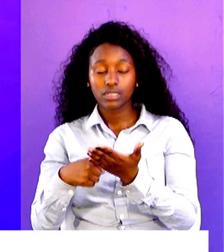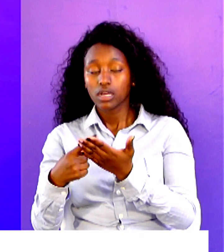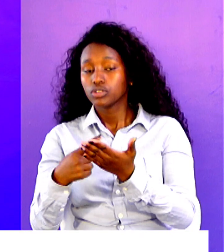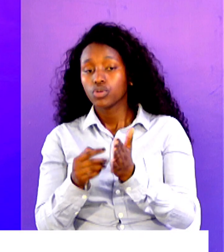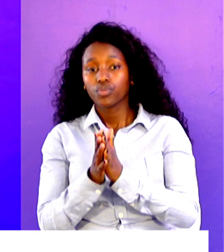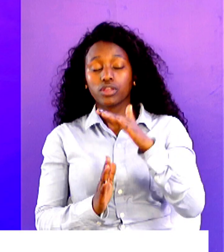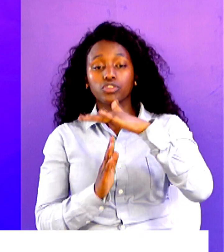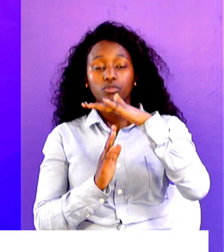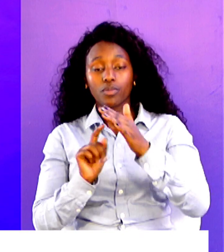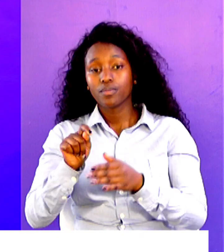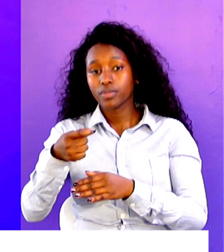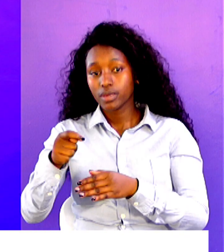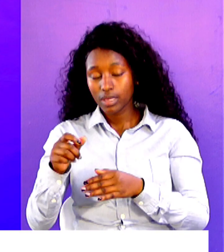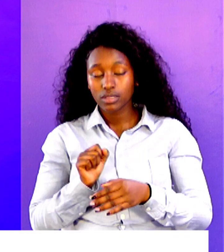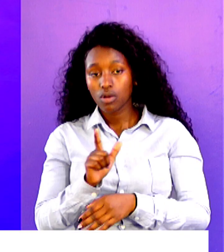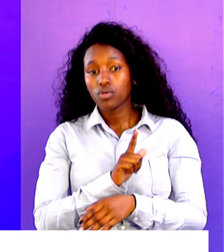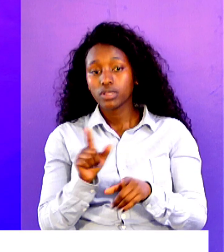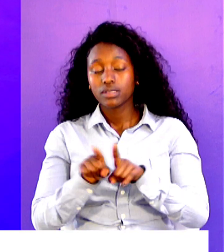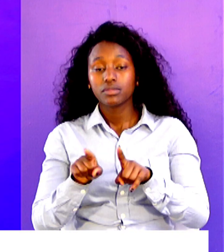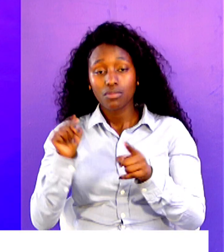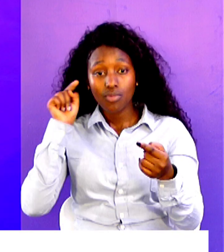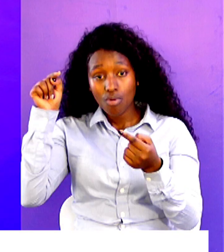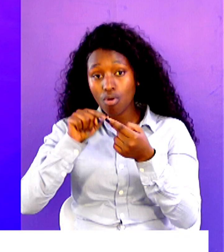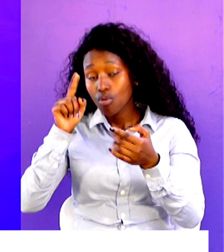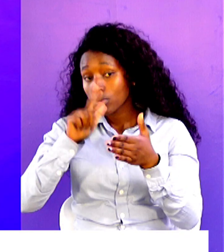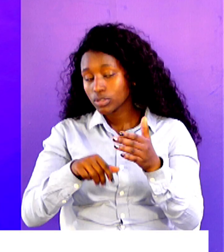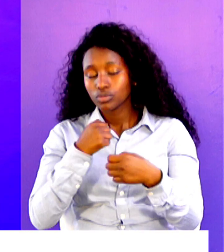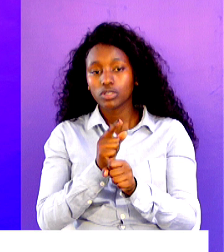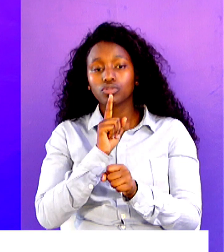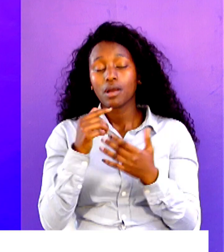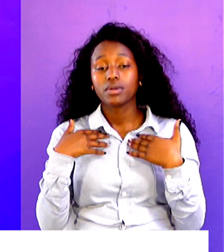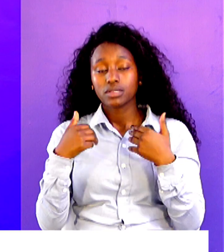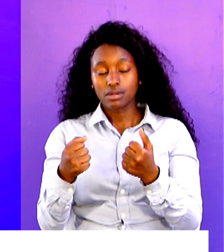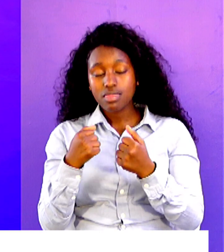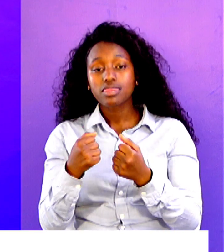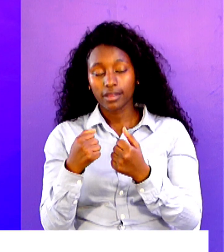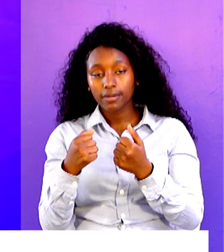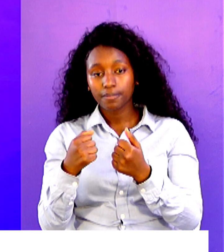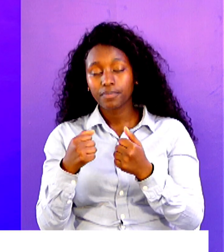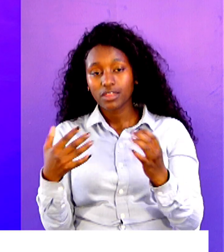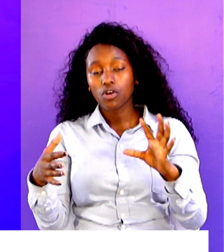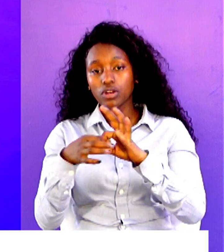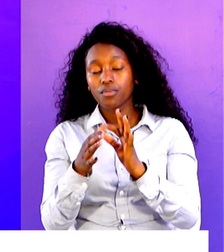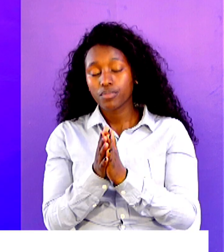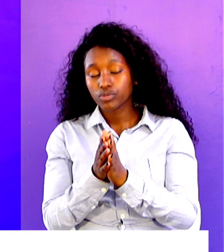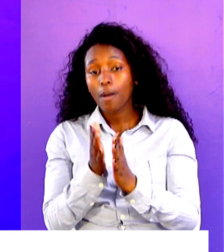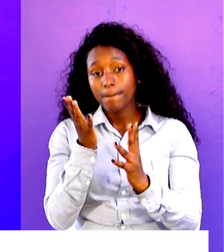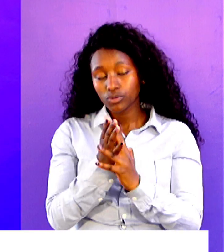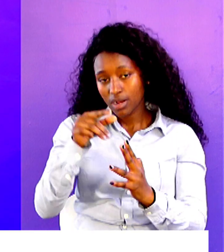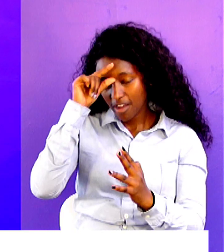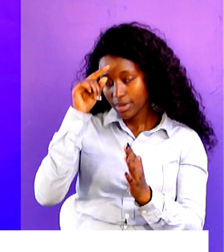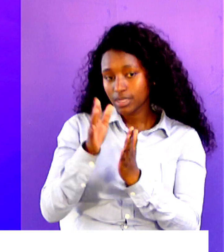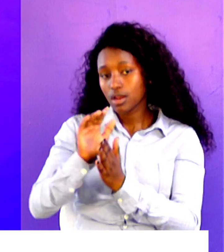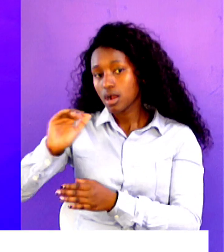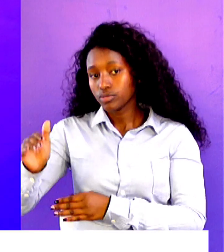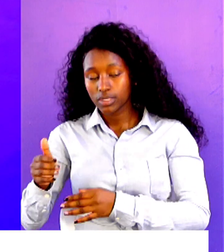stakeholders, aiming to strengthen ties between the government and business in the country. The meeting, held at the Ole Sereni